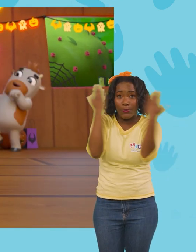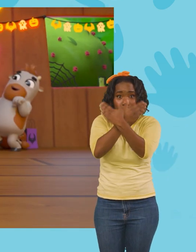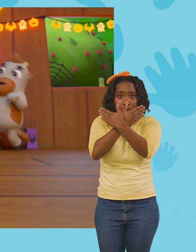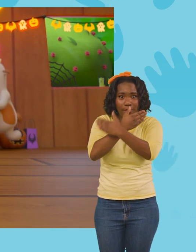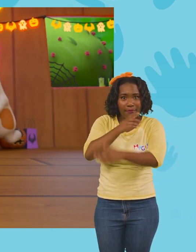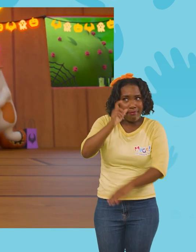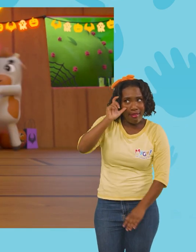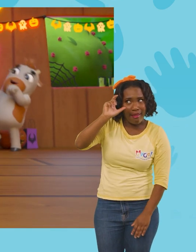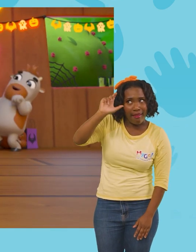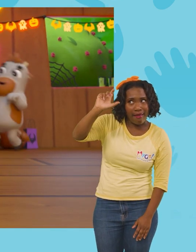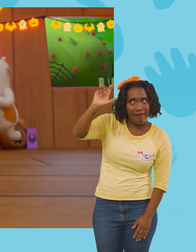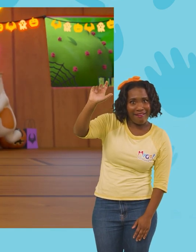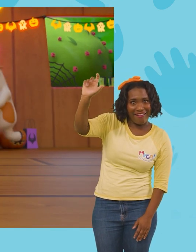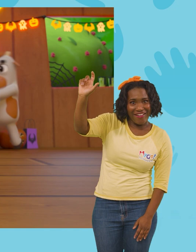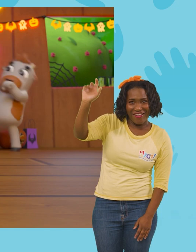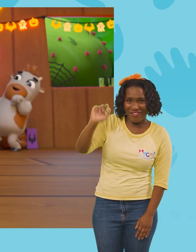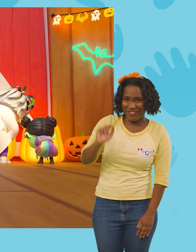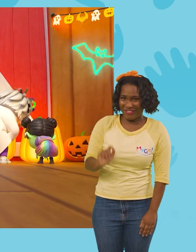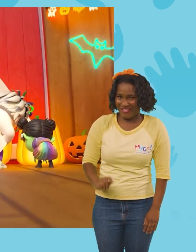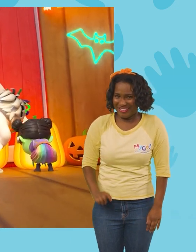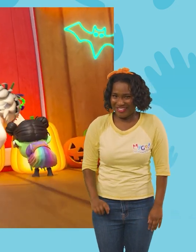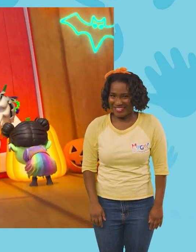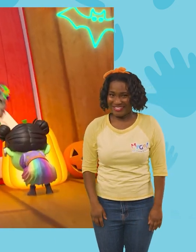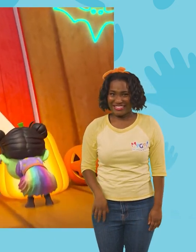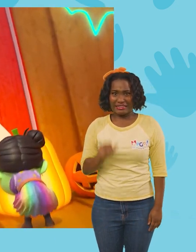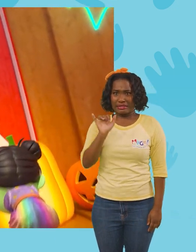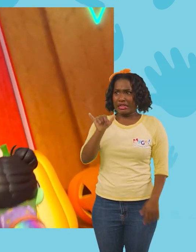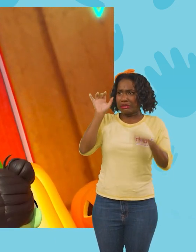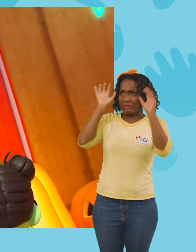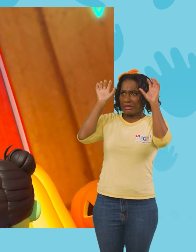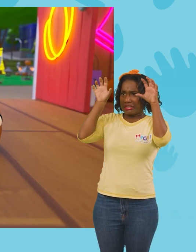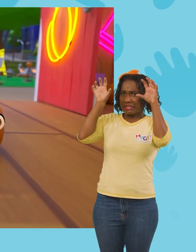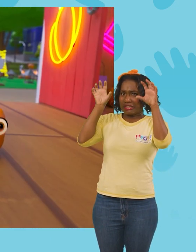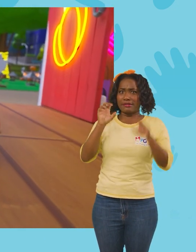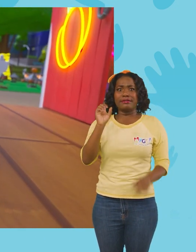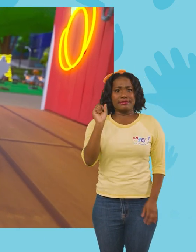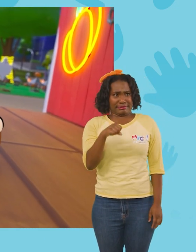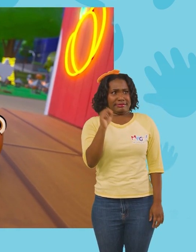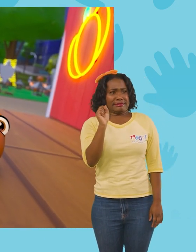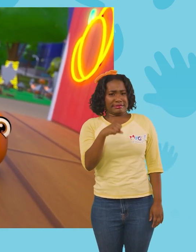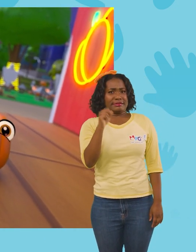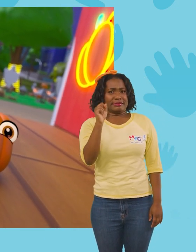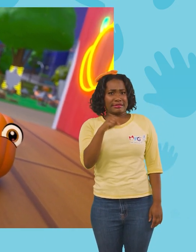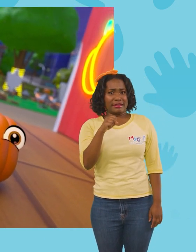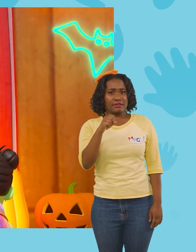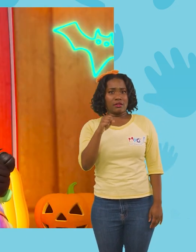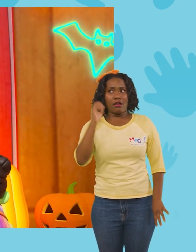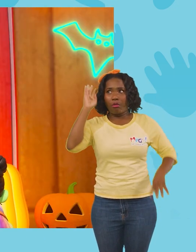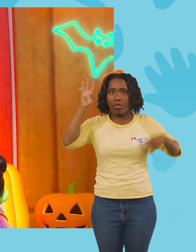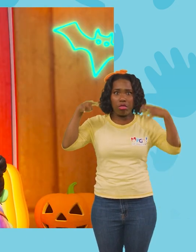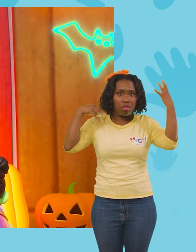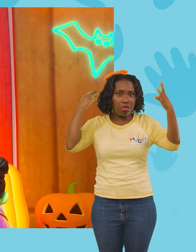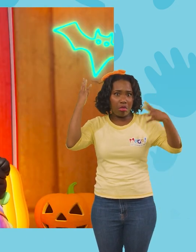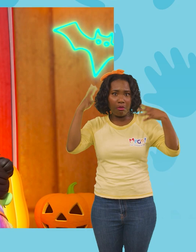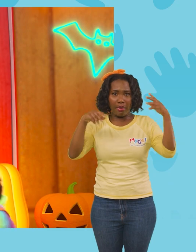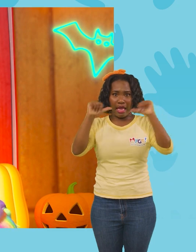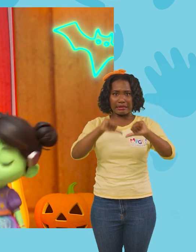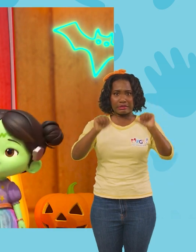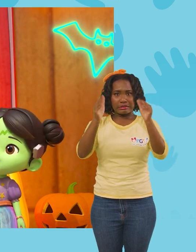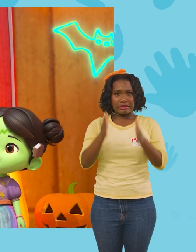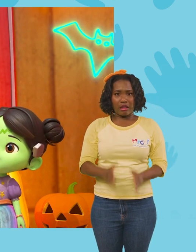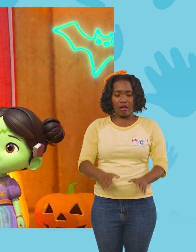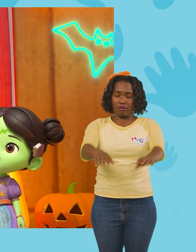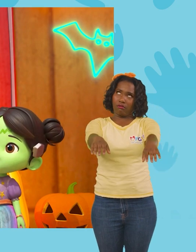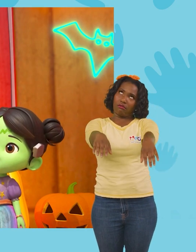dark moonlight. Is that a monster? Yes, yes, yes. A mad scientist